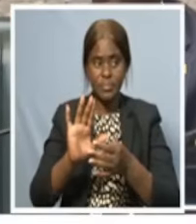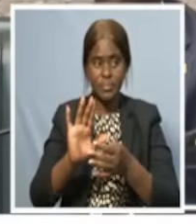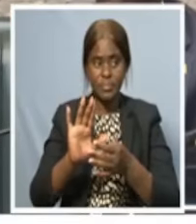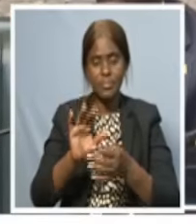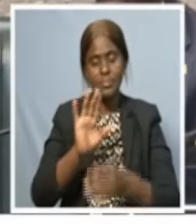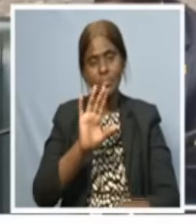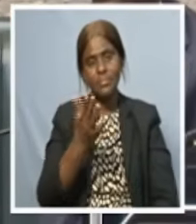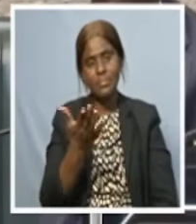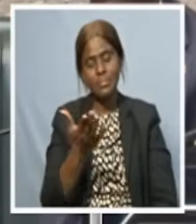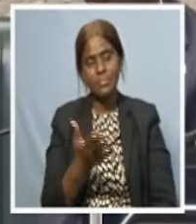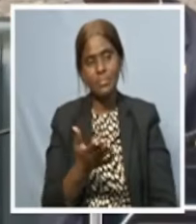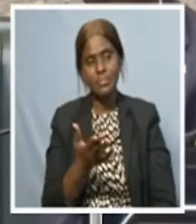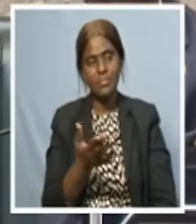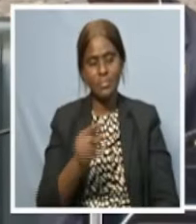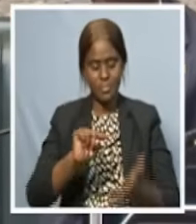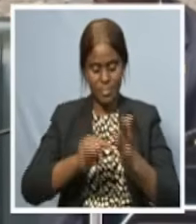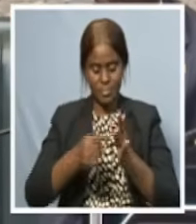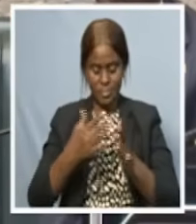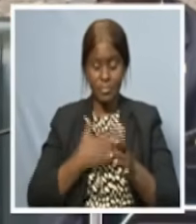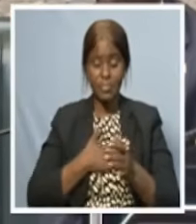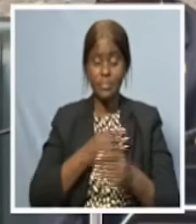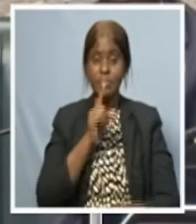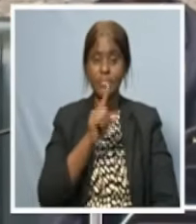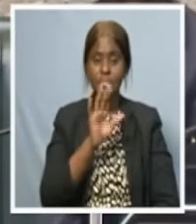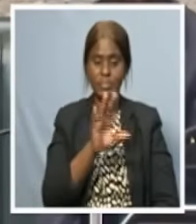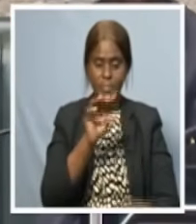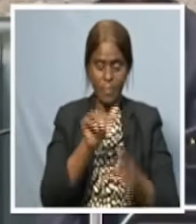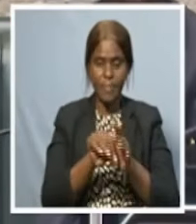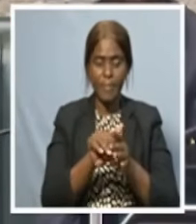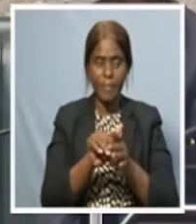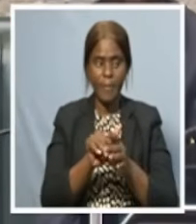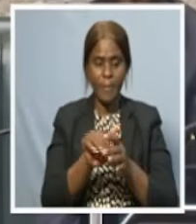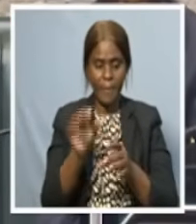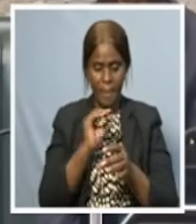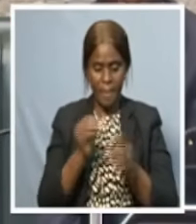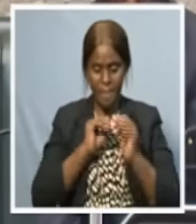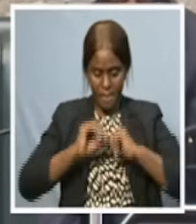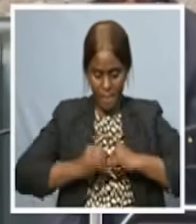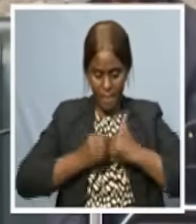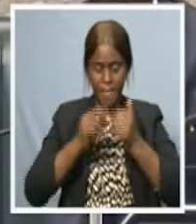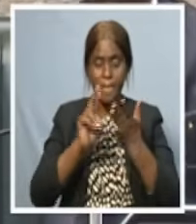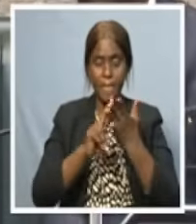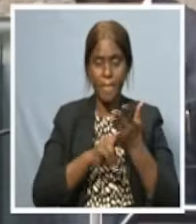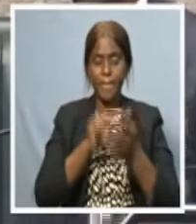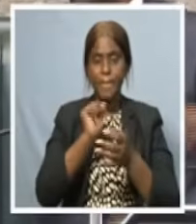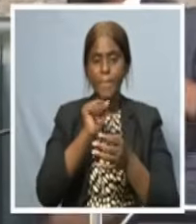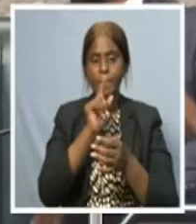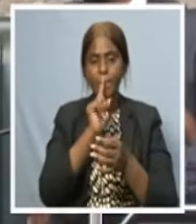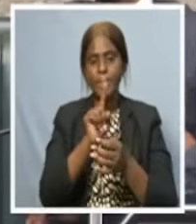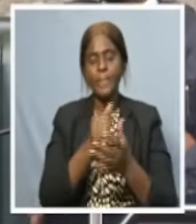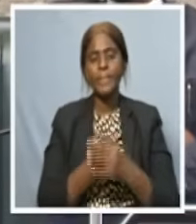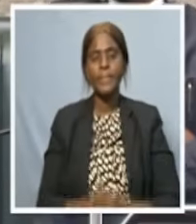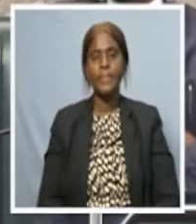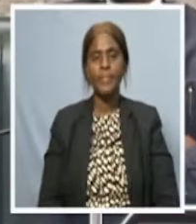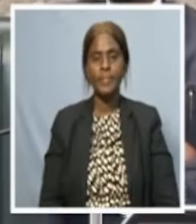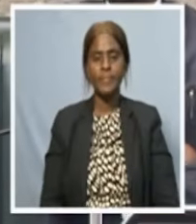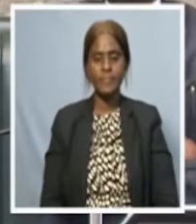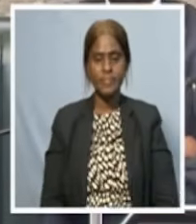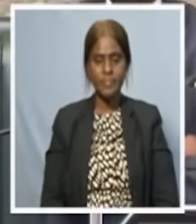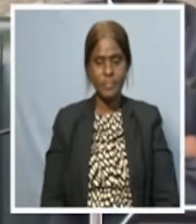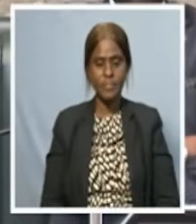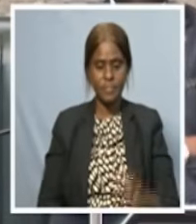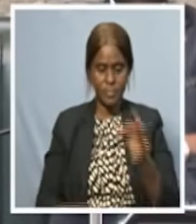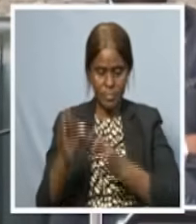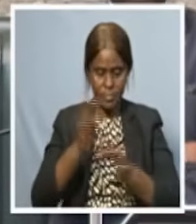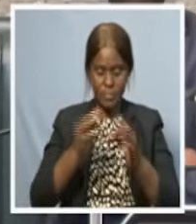Yes. What is your point of order? My point of order is in our own rules. Yeah, that it is stated